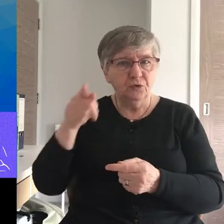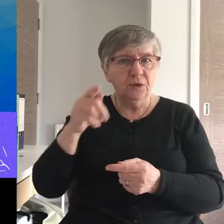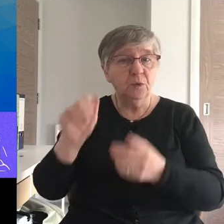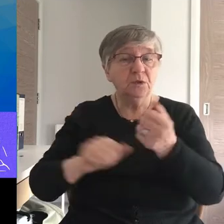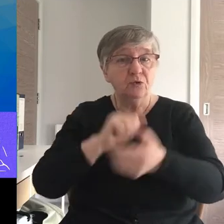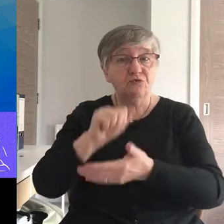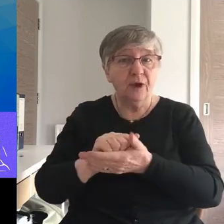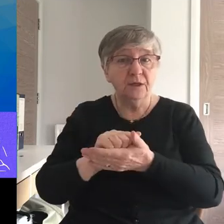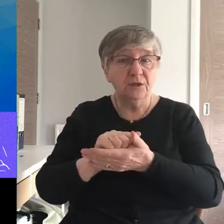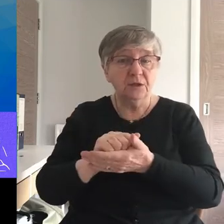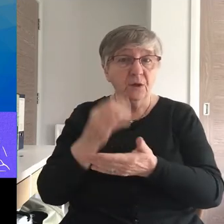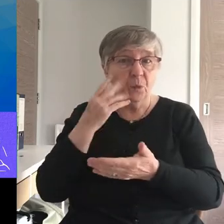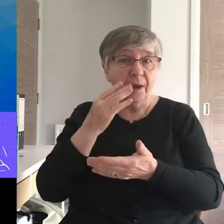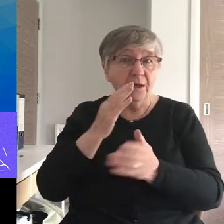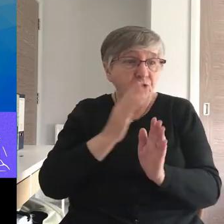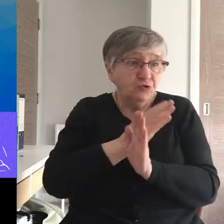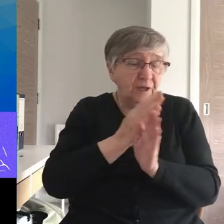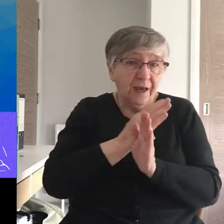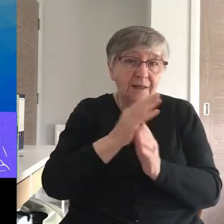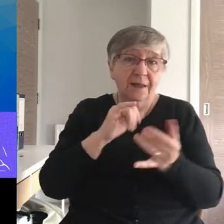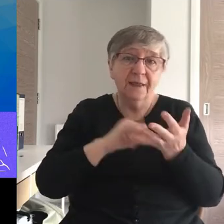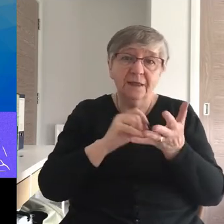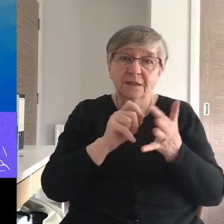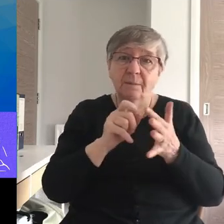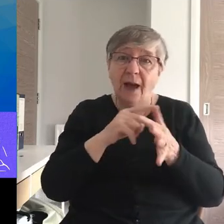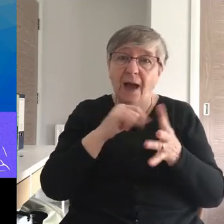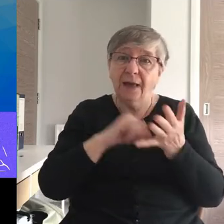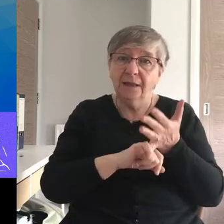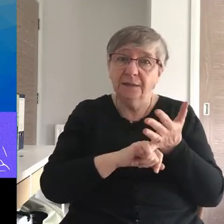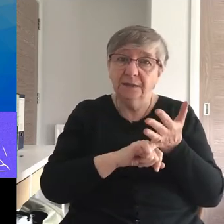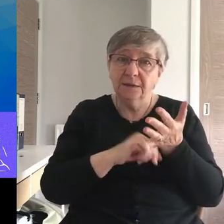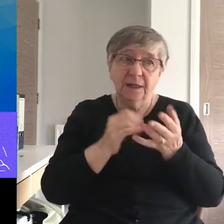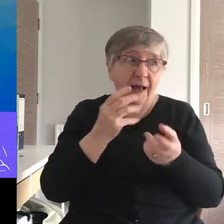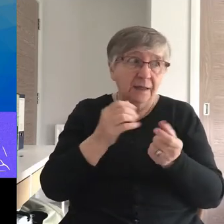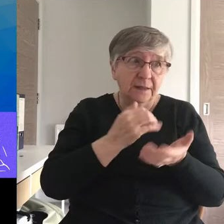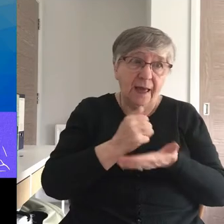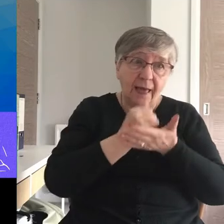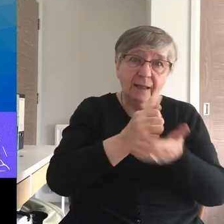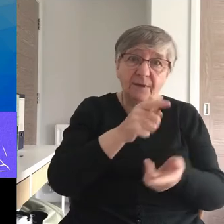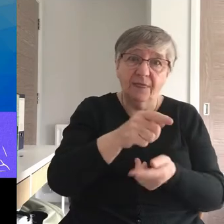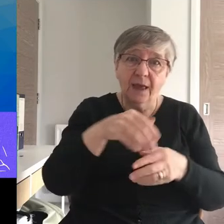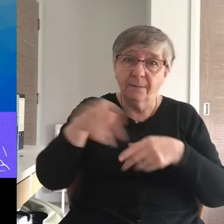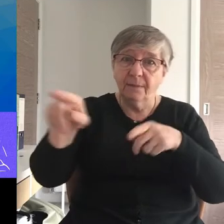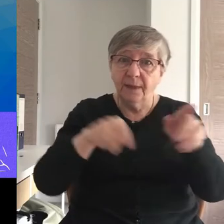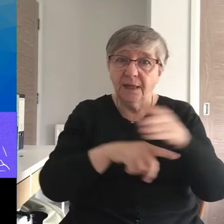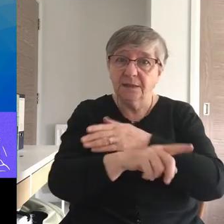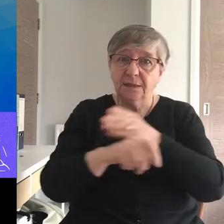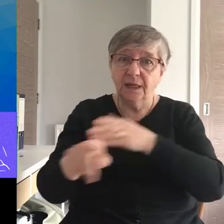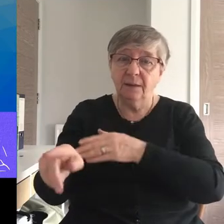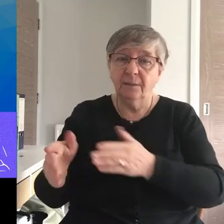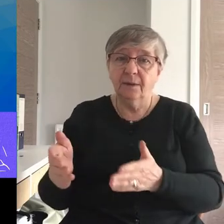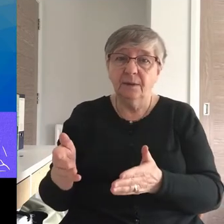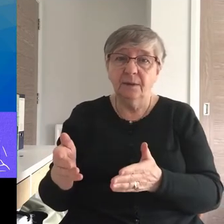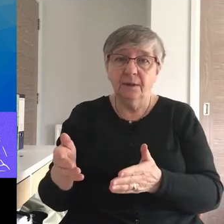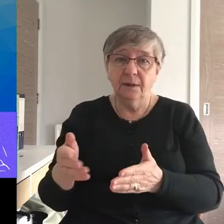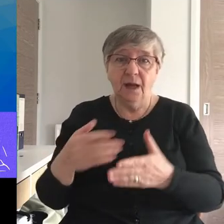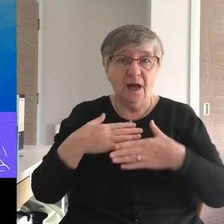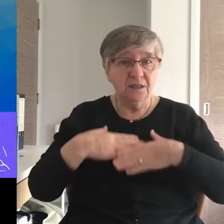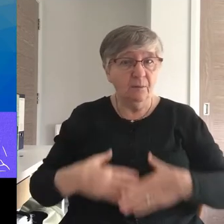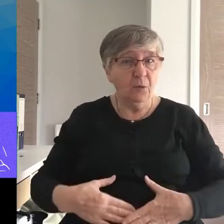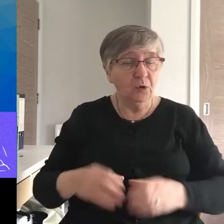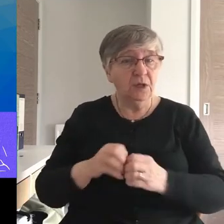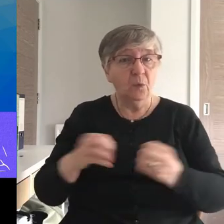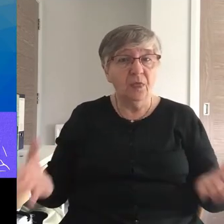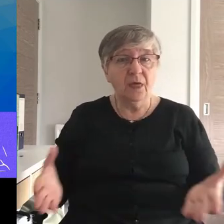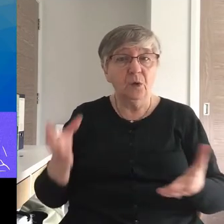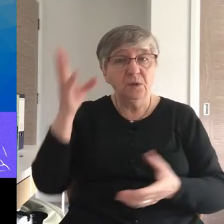did when she gave lodgings to the spies and then sent them off in different directions? As the body without the